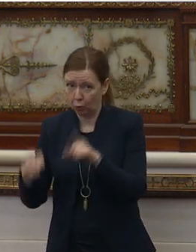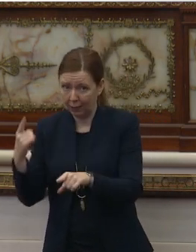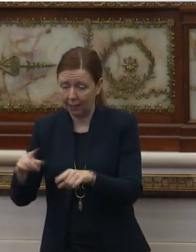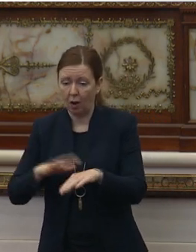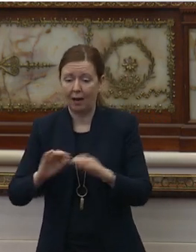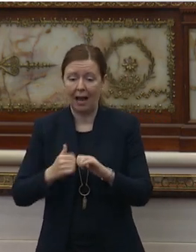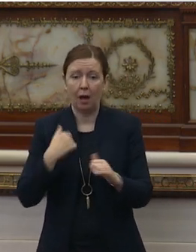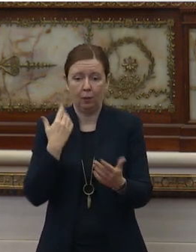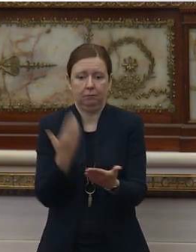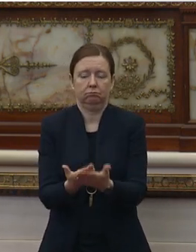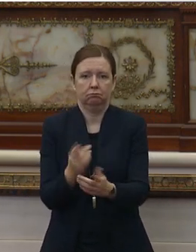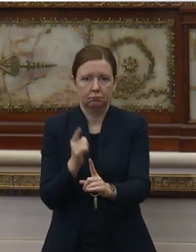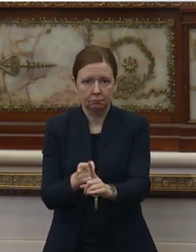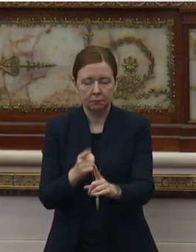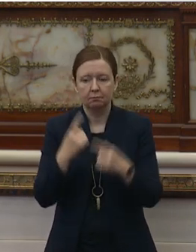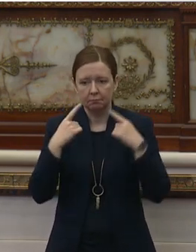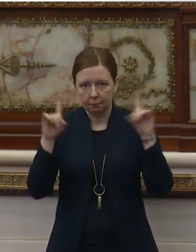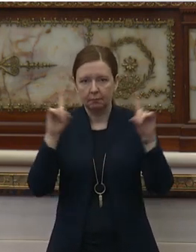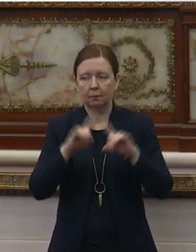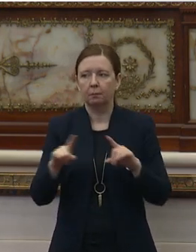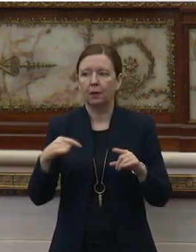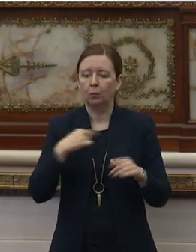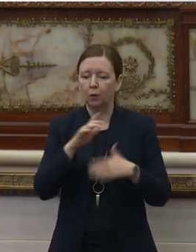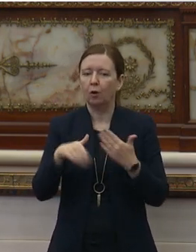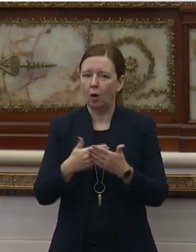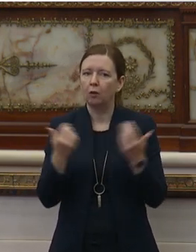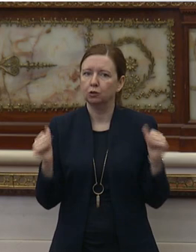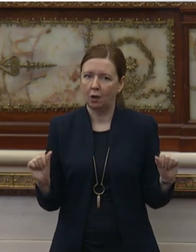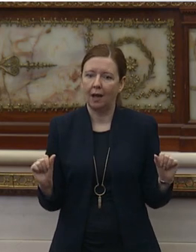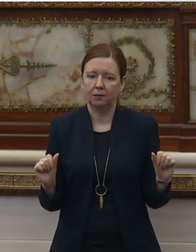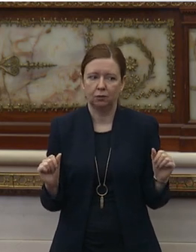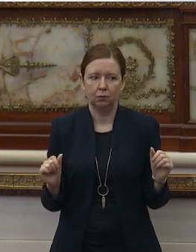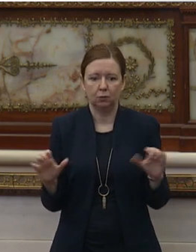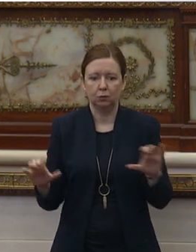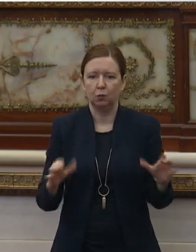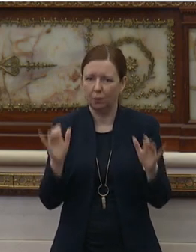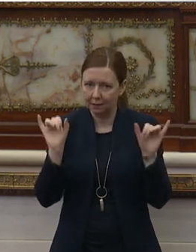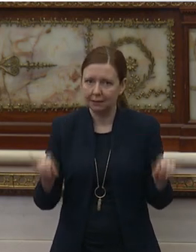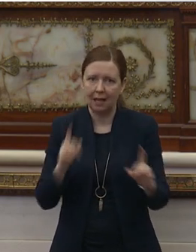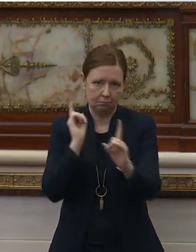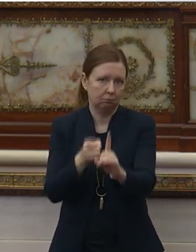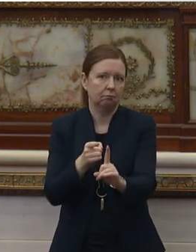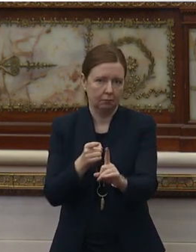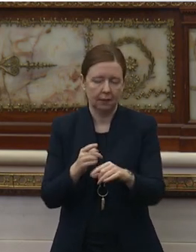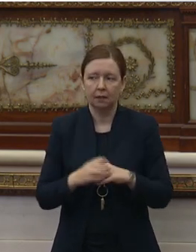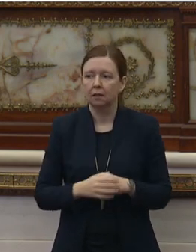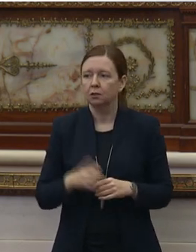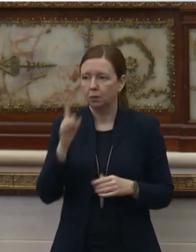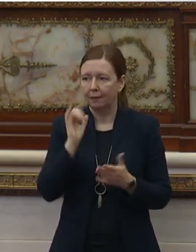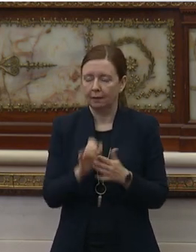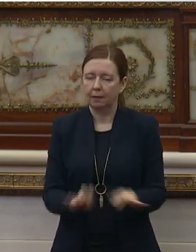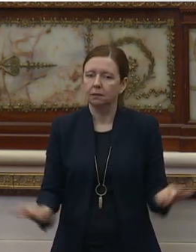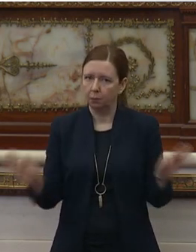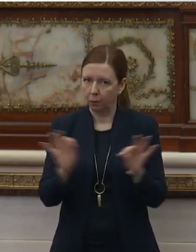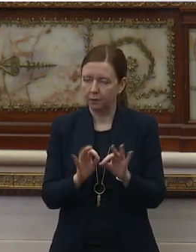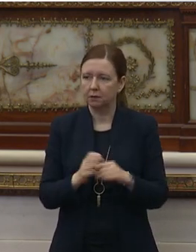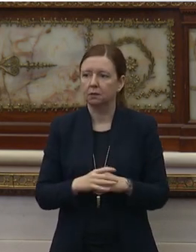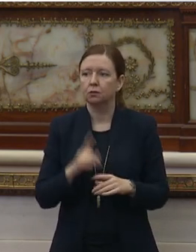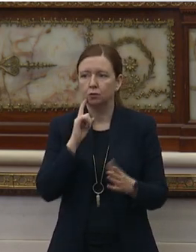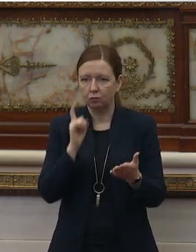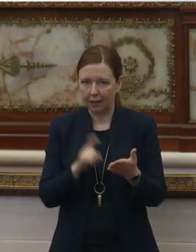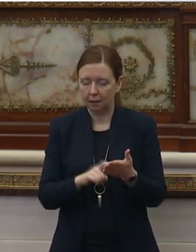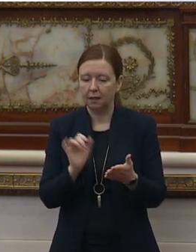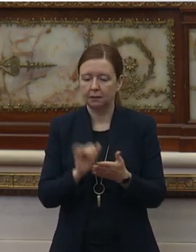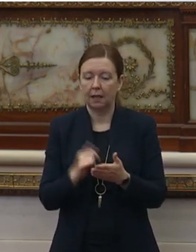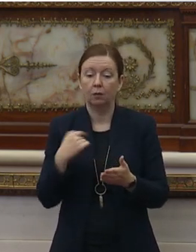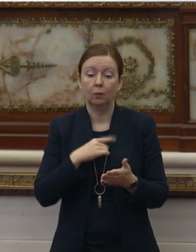how we get to the finish line, but I do believe that we're all trying to get to the same end goal and the same finish line. And so I think it's important, you know, to recognize